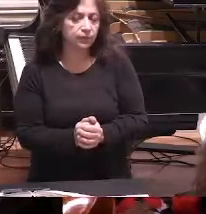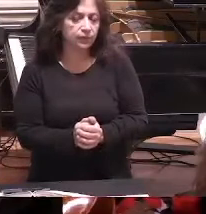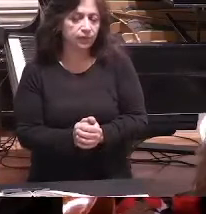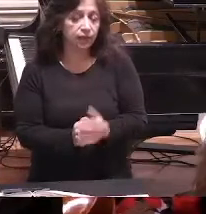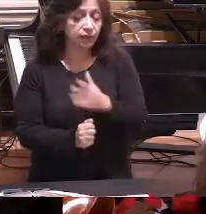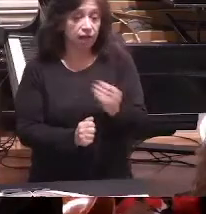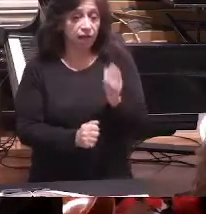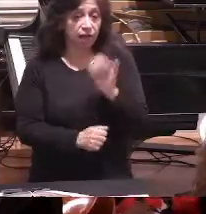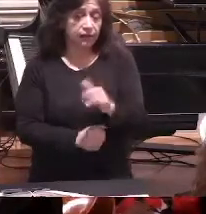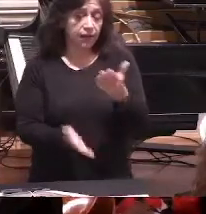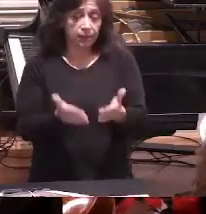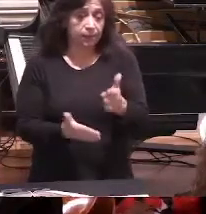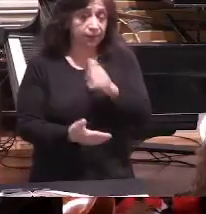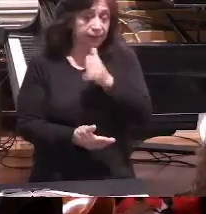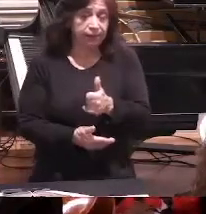And